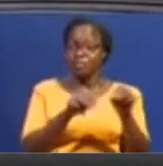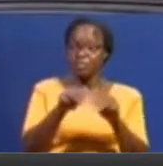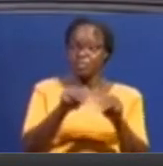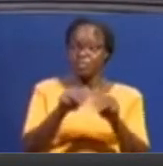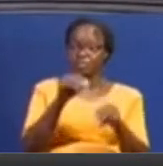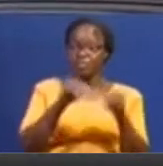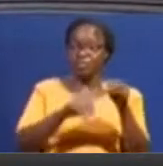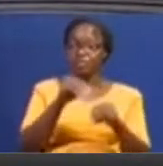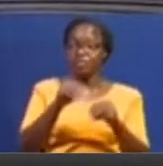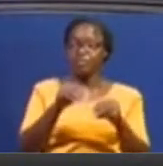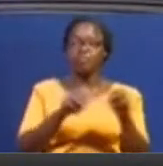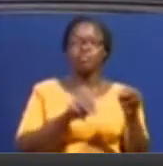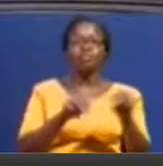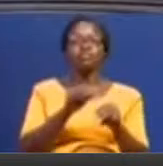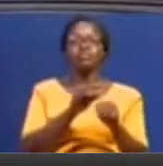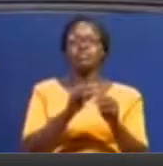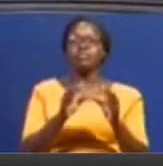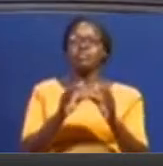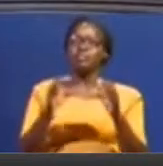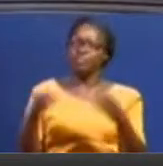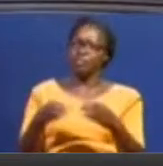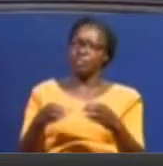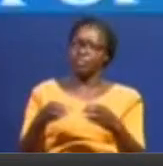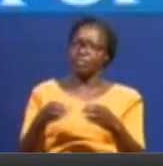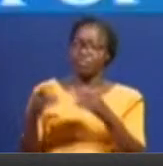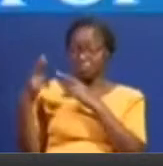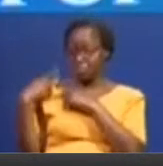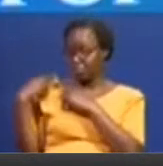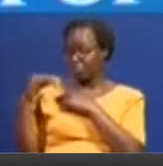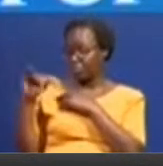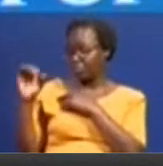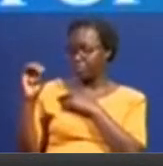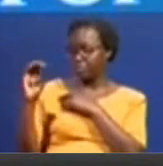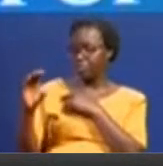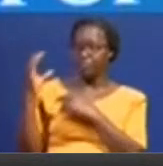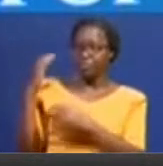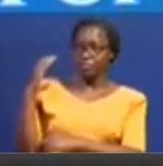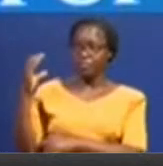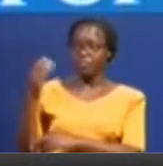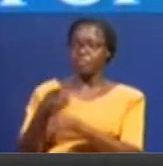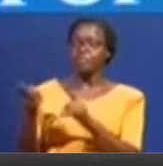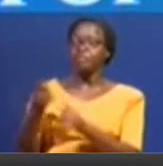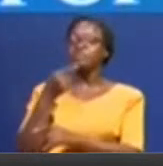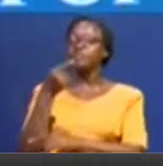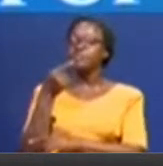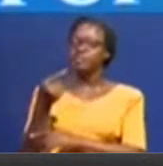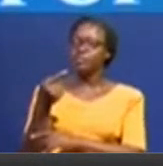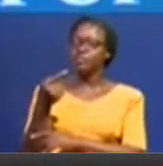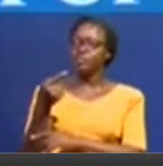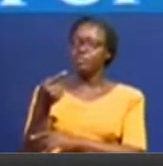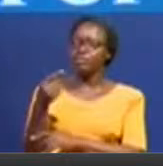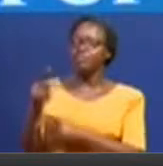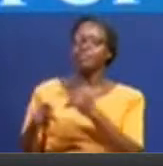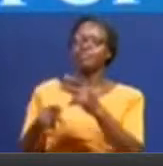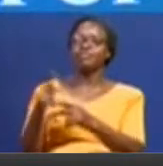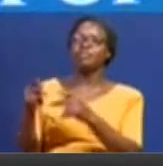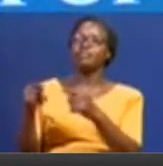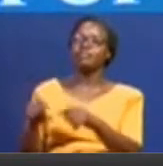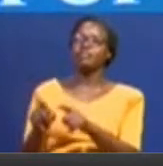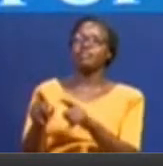electoral management body? That is the role of the Iebc chair, but I've said that process